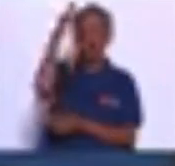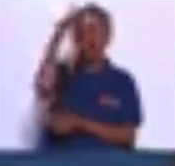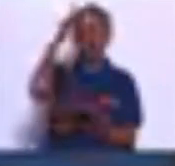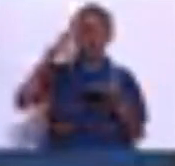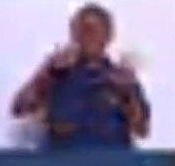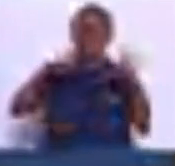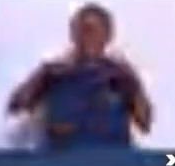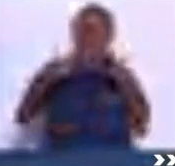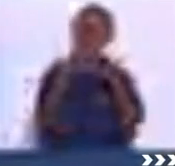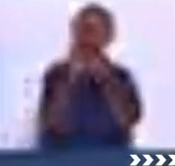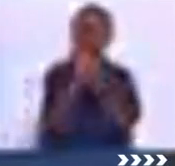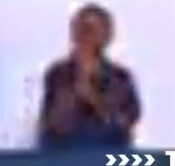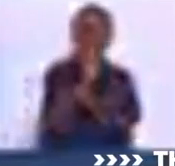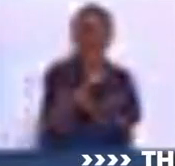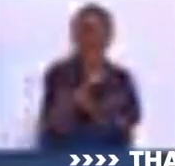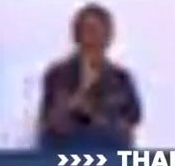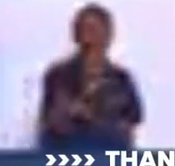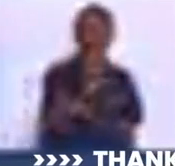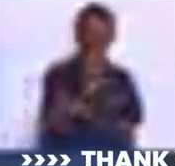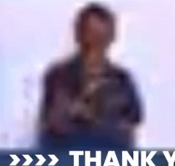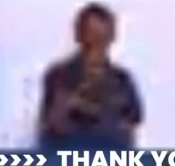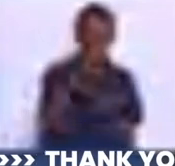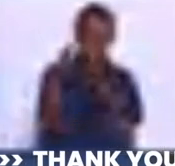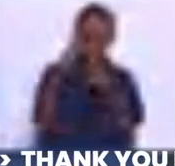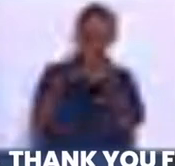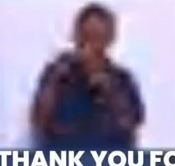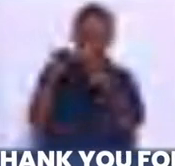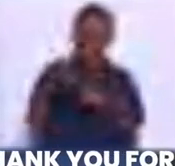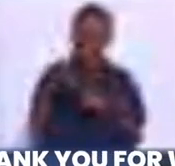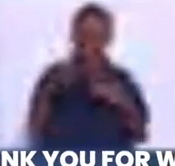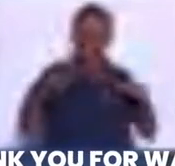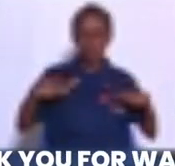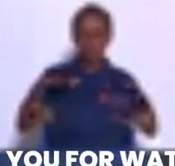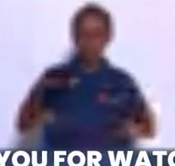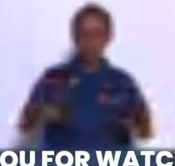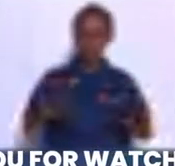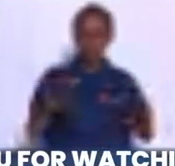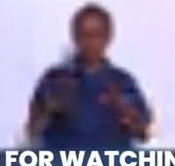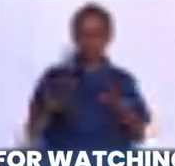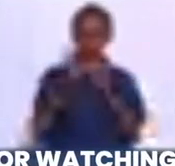to advise and counsel them more than any human being. We